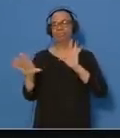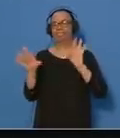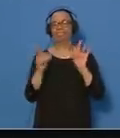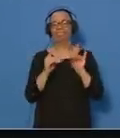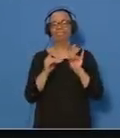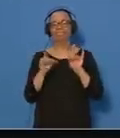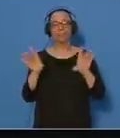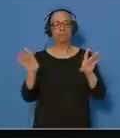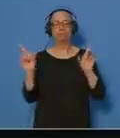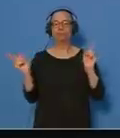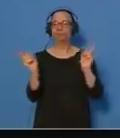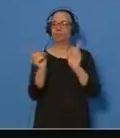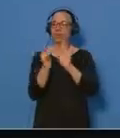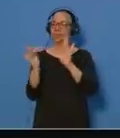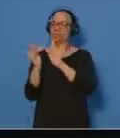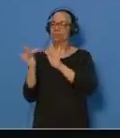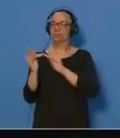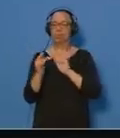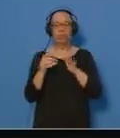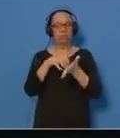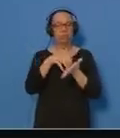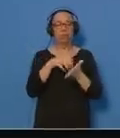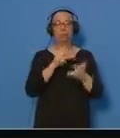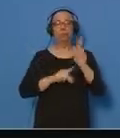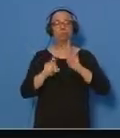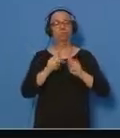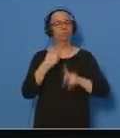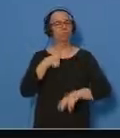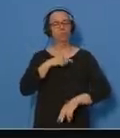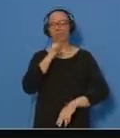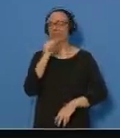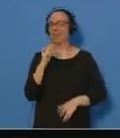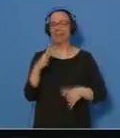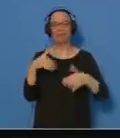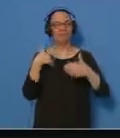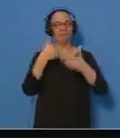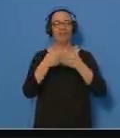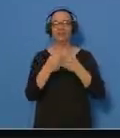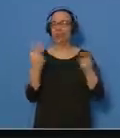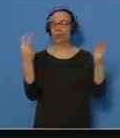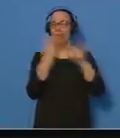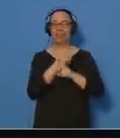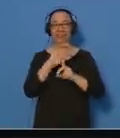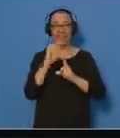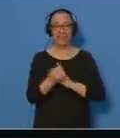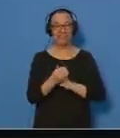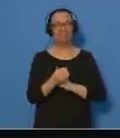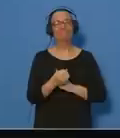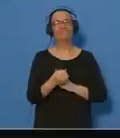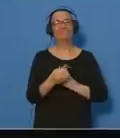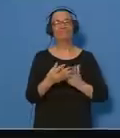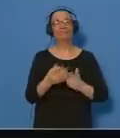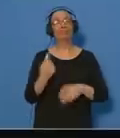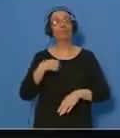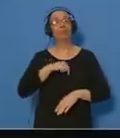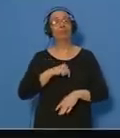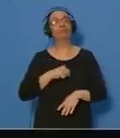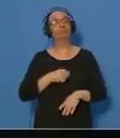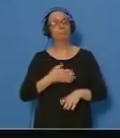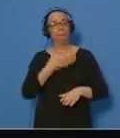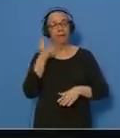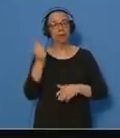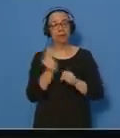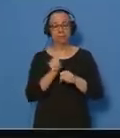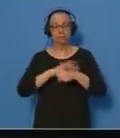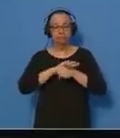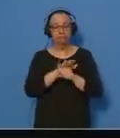our vulnerable populations, then we will not have that worst case scenario, and we will be able to fare better in this, with this pandemic. So for